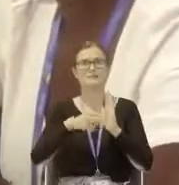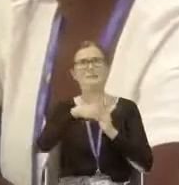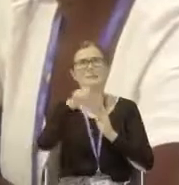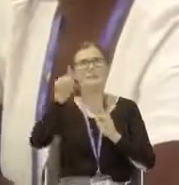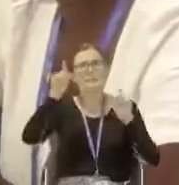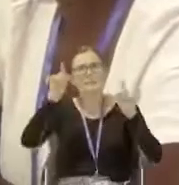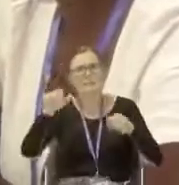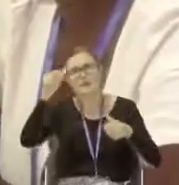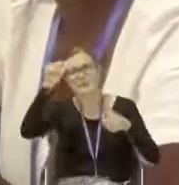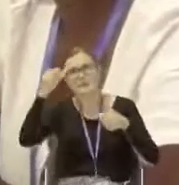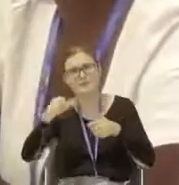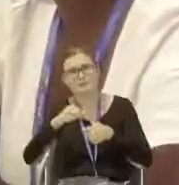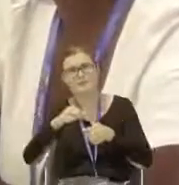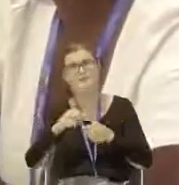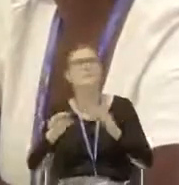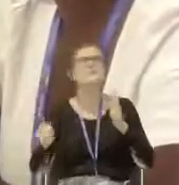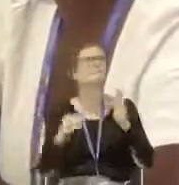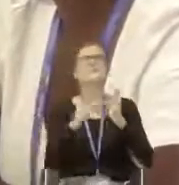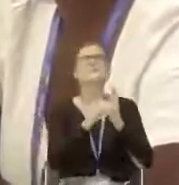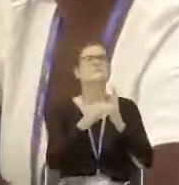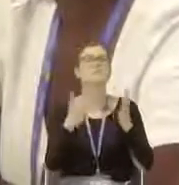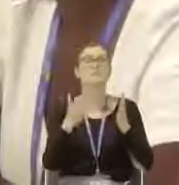they receive services.